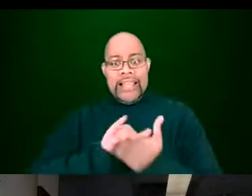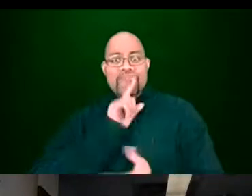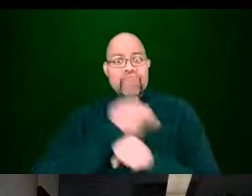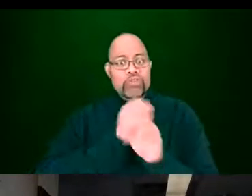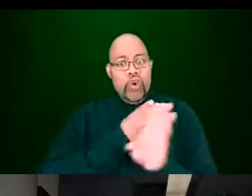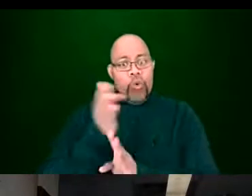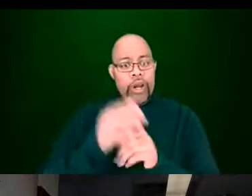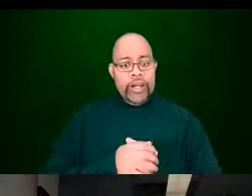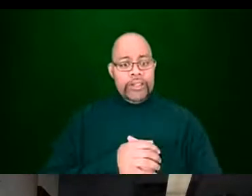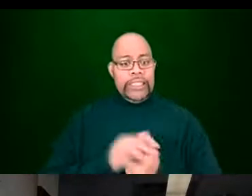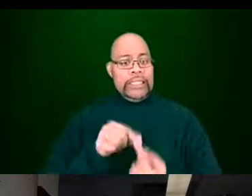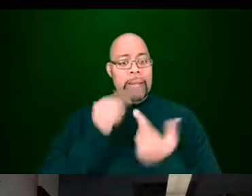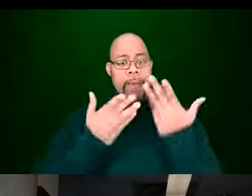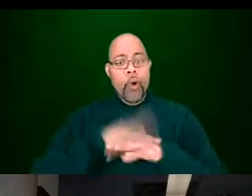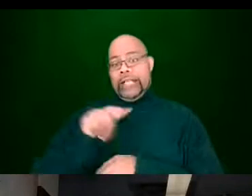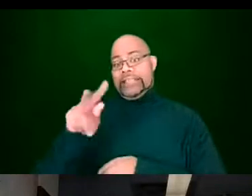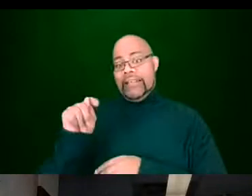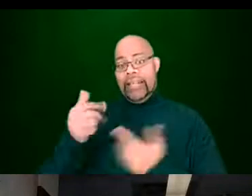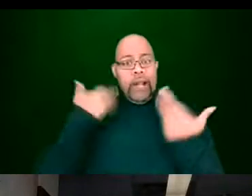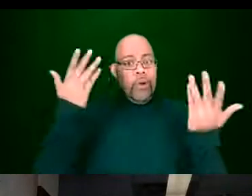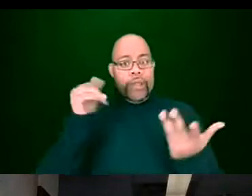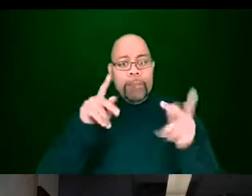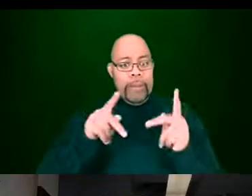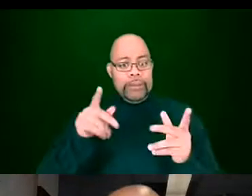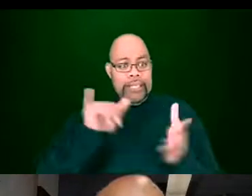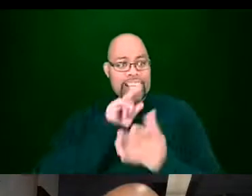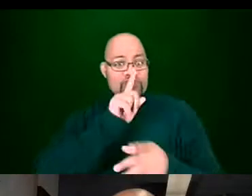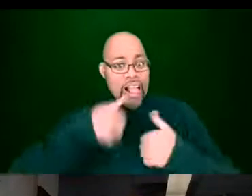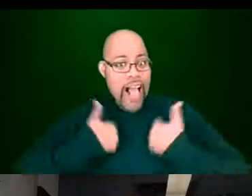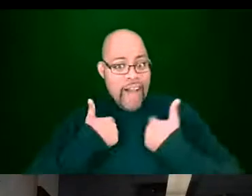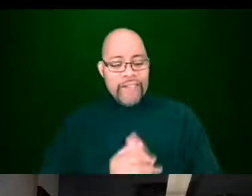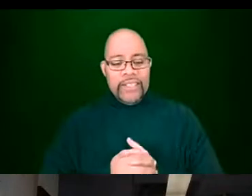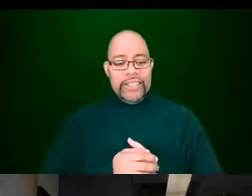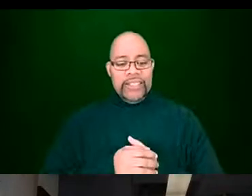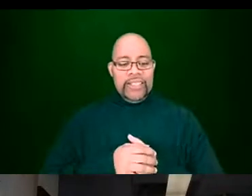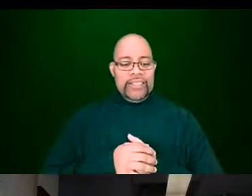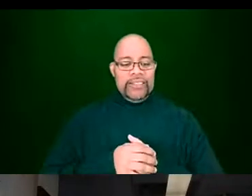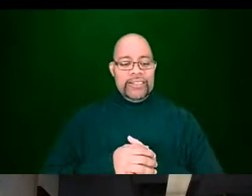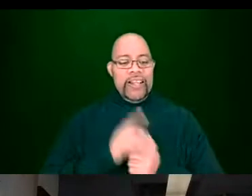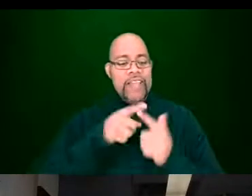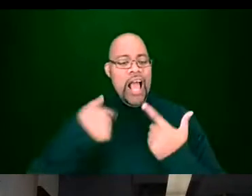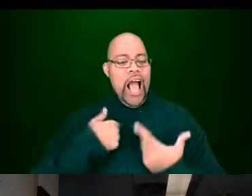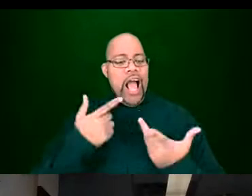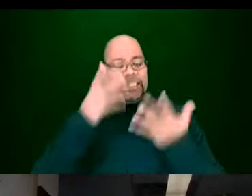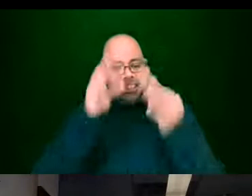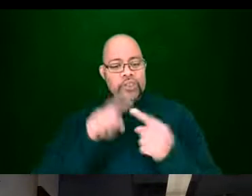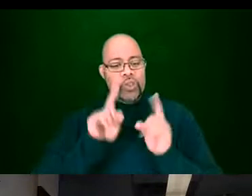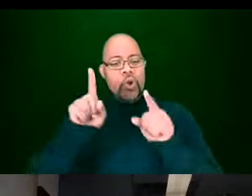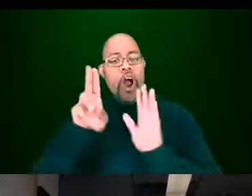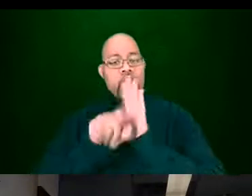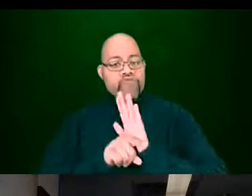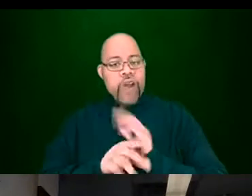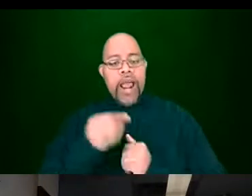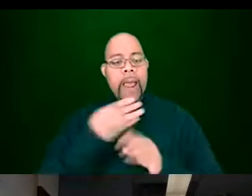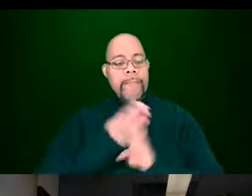career, except maybe like on TV. I didn't know people actually did that in real life. Then I decided to go to undergrad and